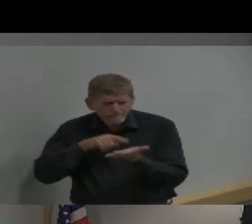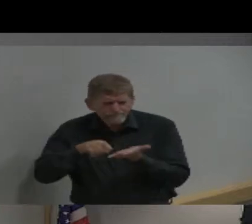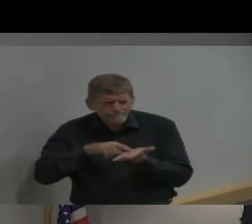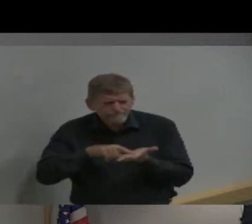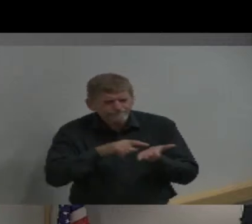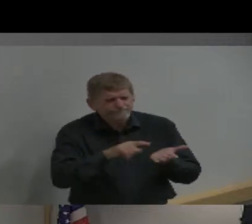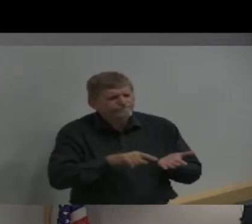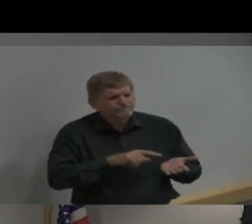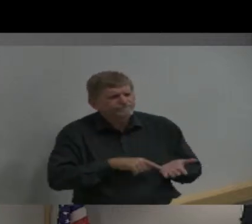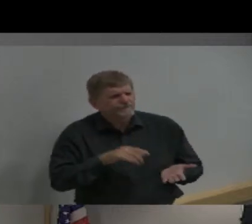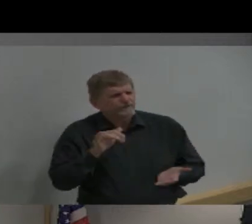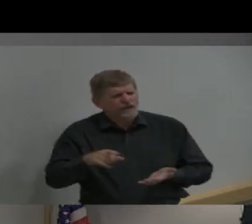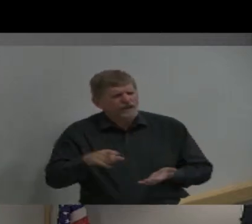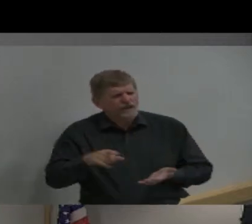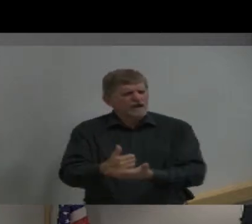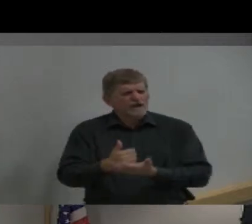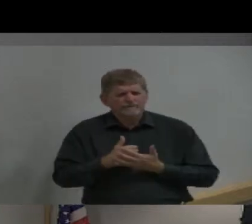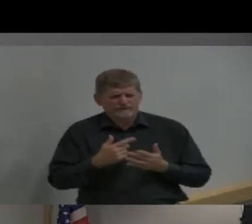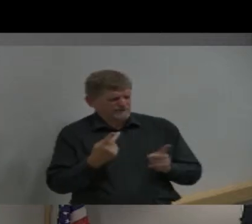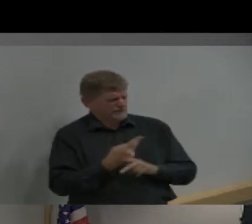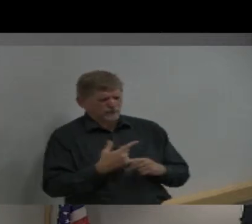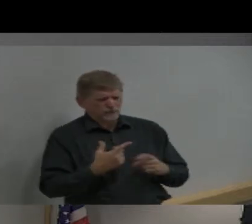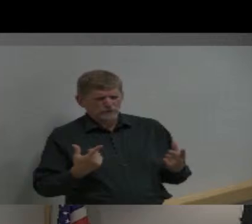into what the next couple months look like.